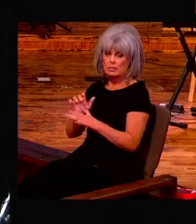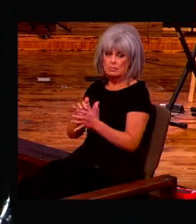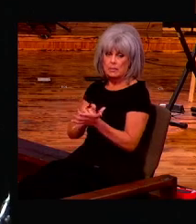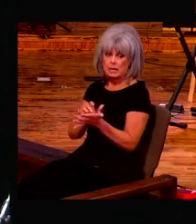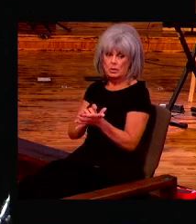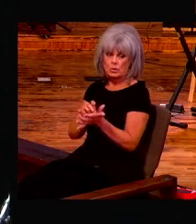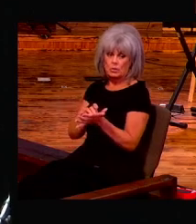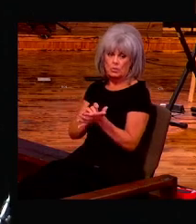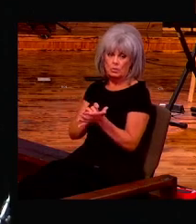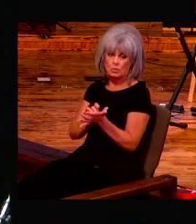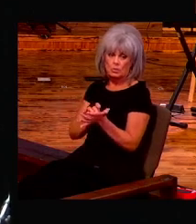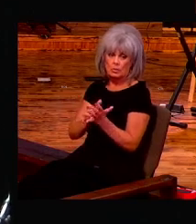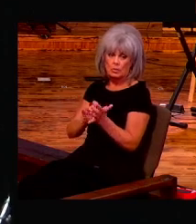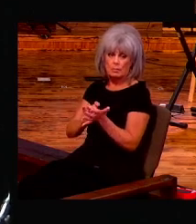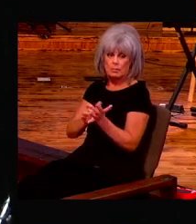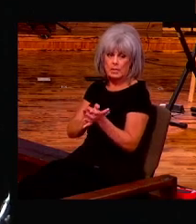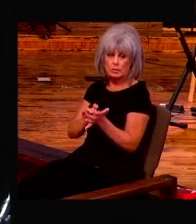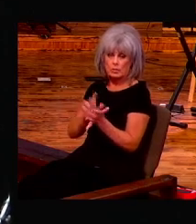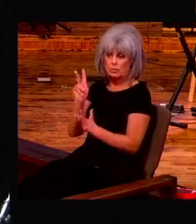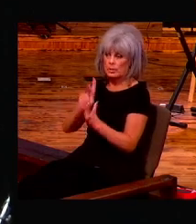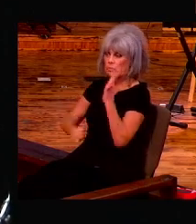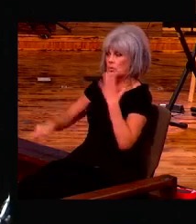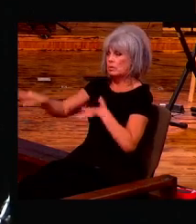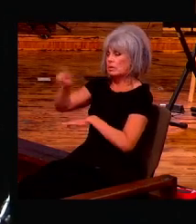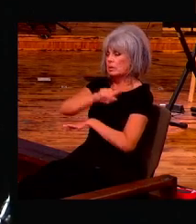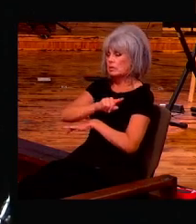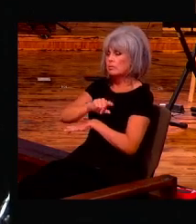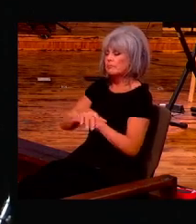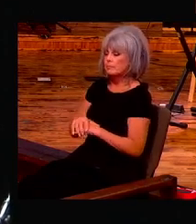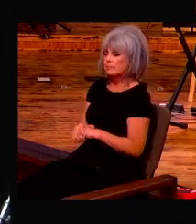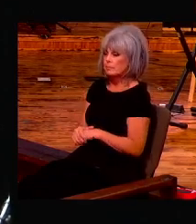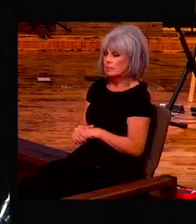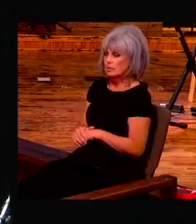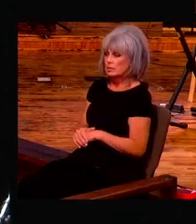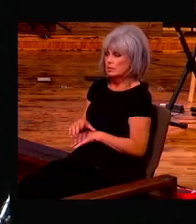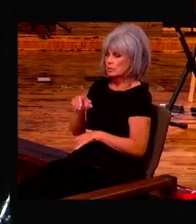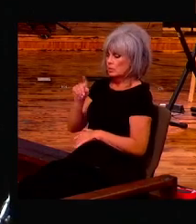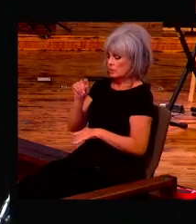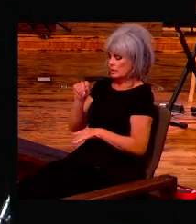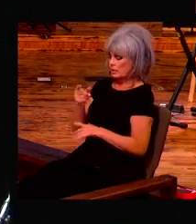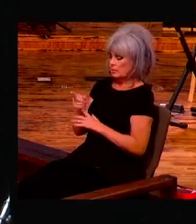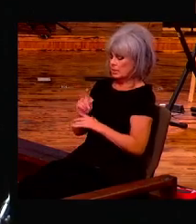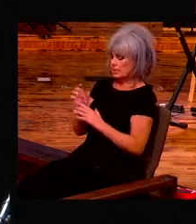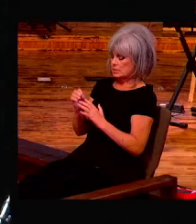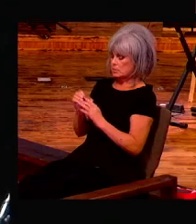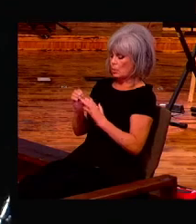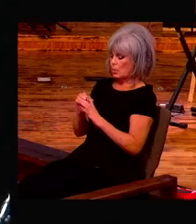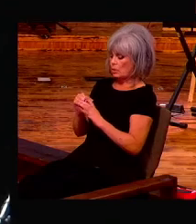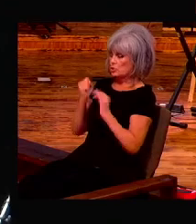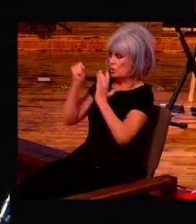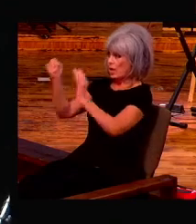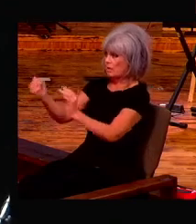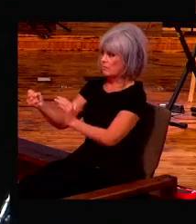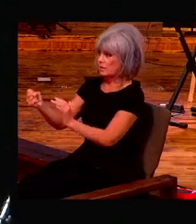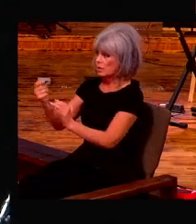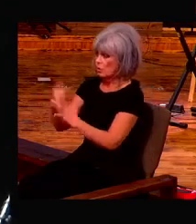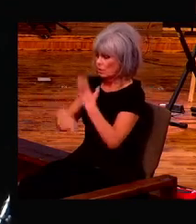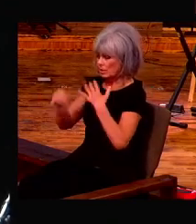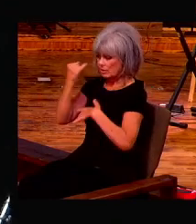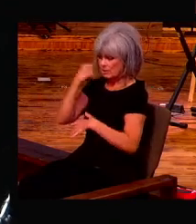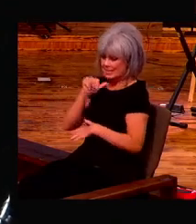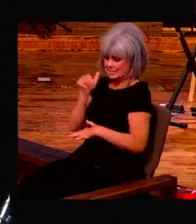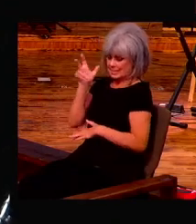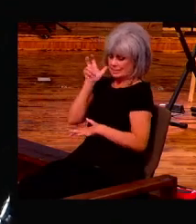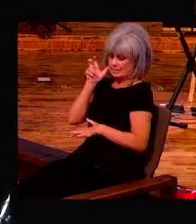about this. We were 20 minutes out. What would have happened if I hadn't listened? What would have happened if I kept, oh, we'll be fine, just go to this